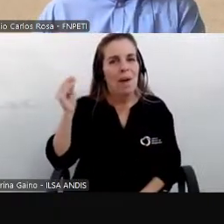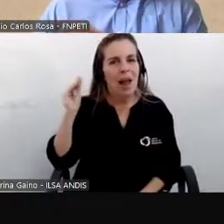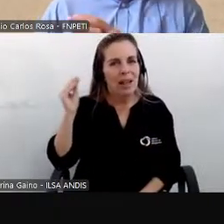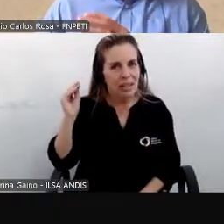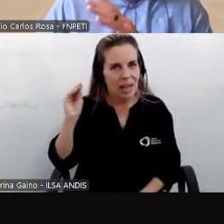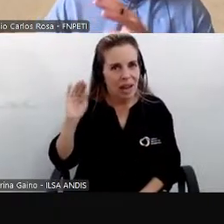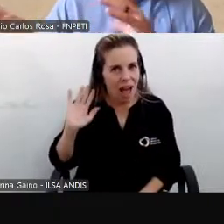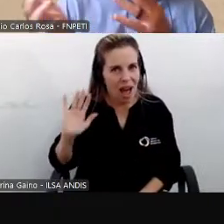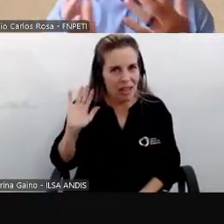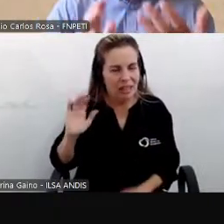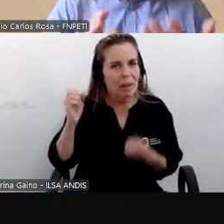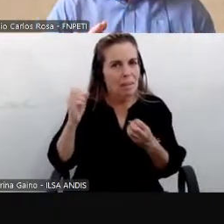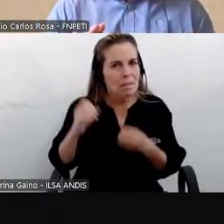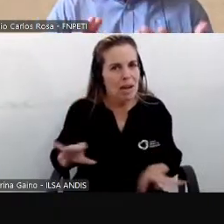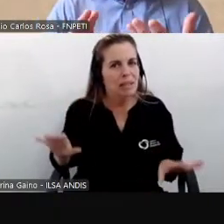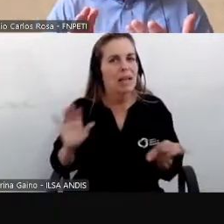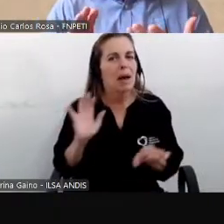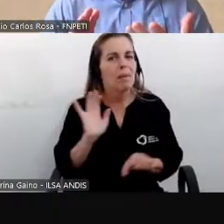Brazil